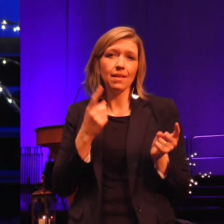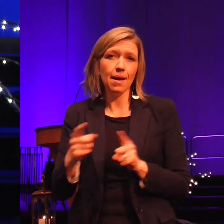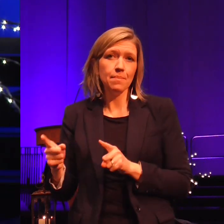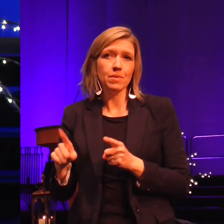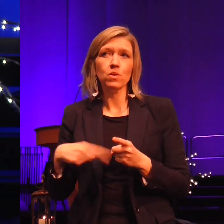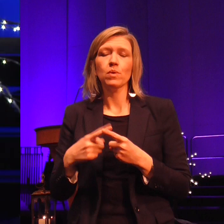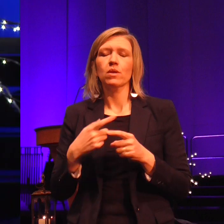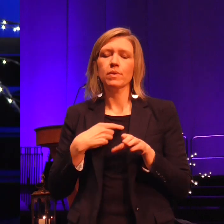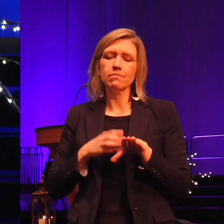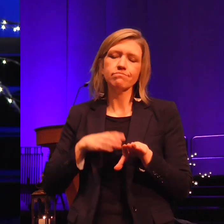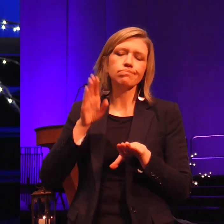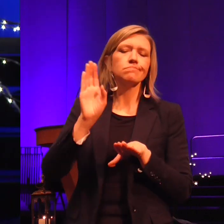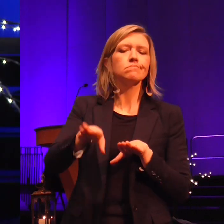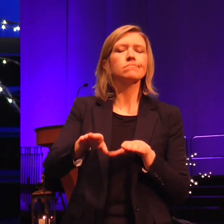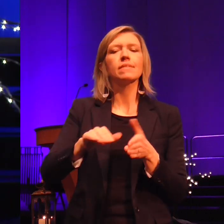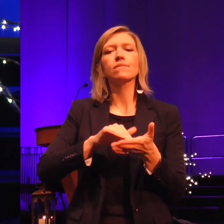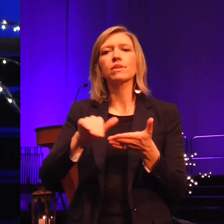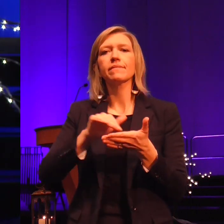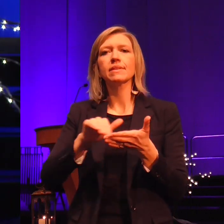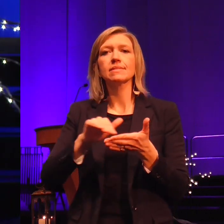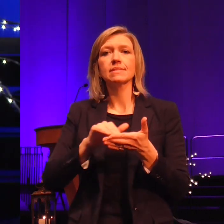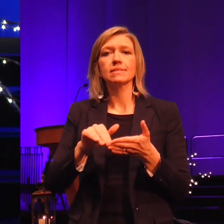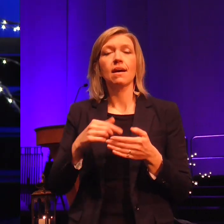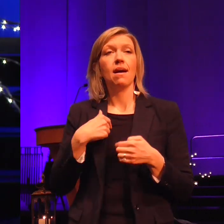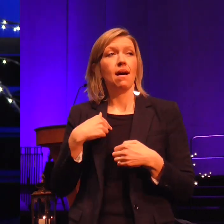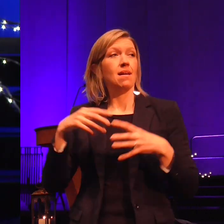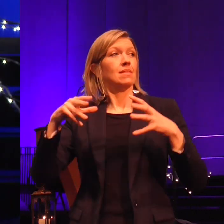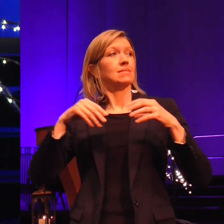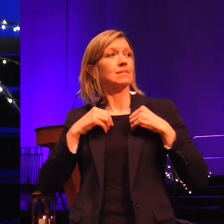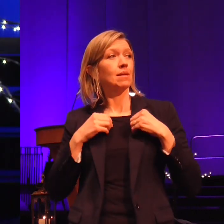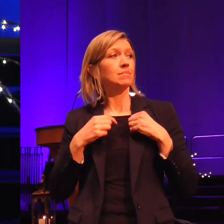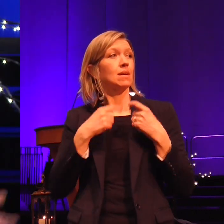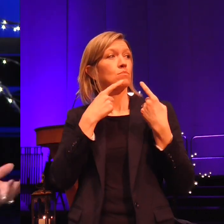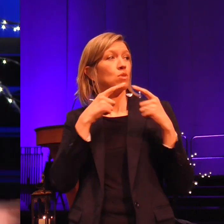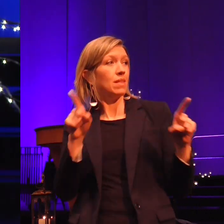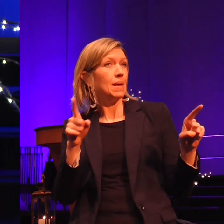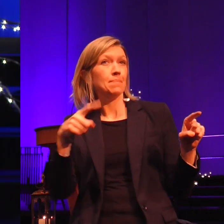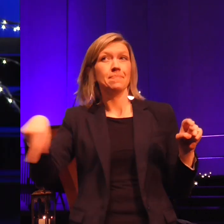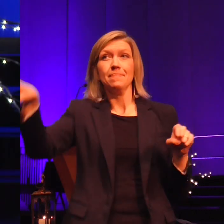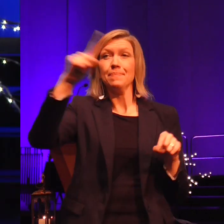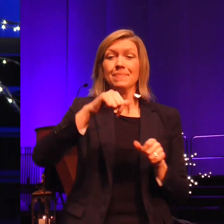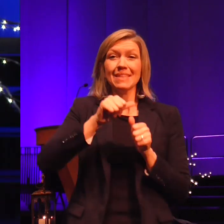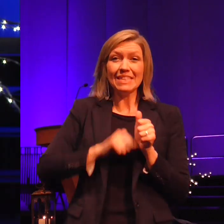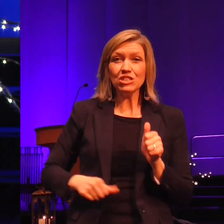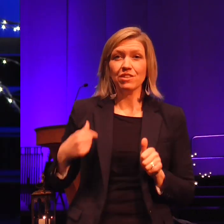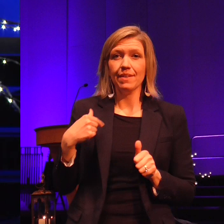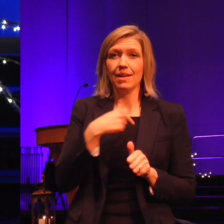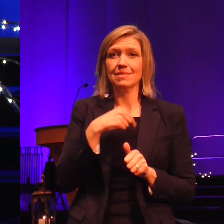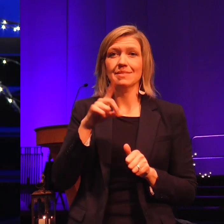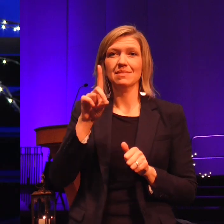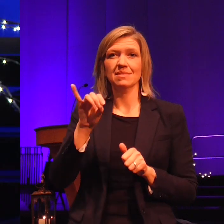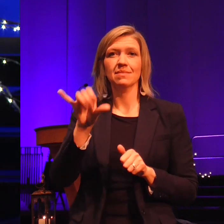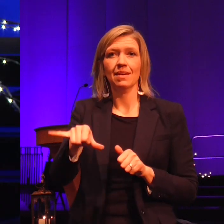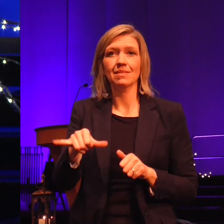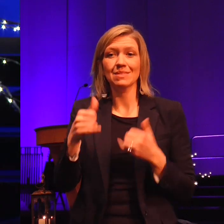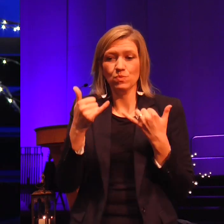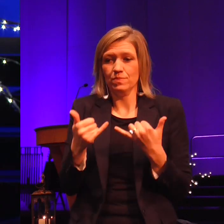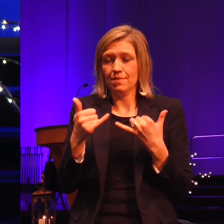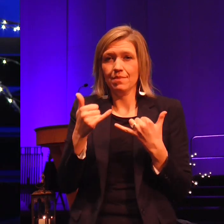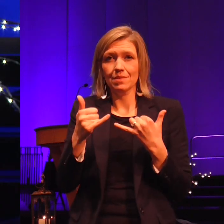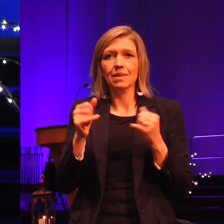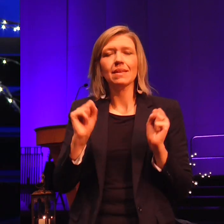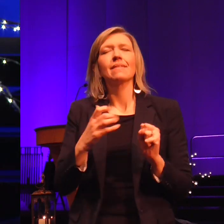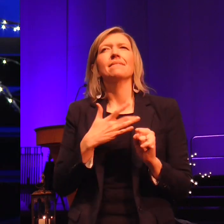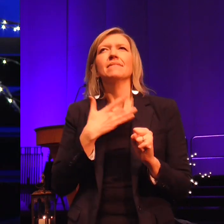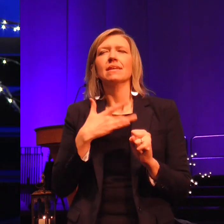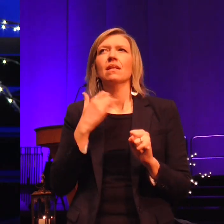into forgiveness. And so I accept and proclaim that each one of us does that this day, that we can feel that